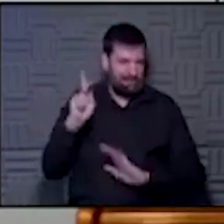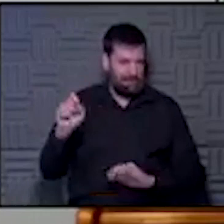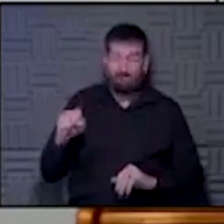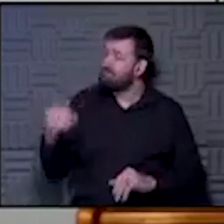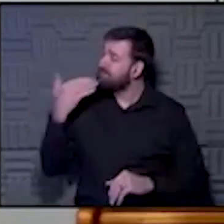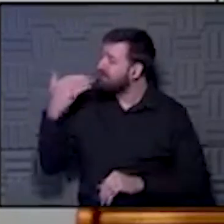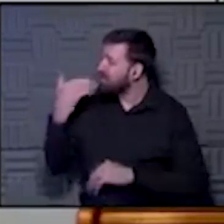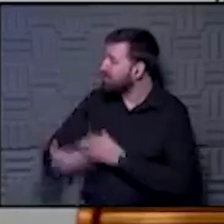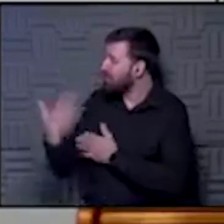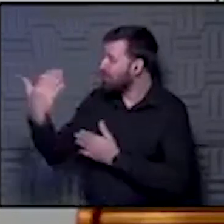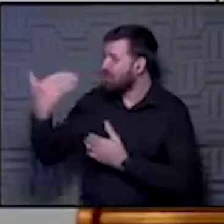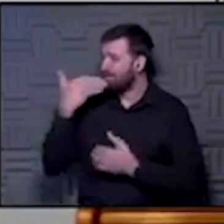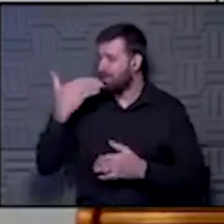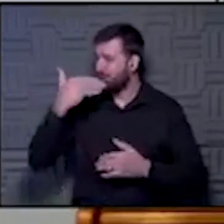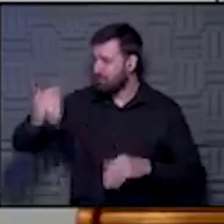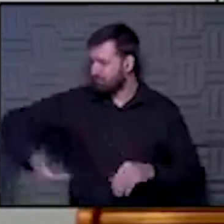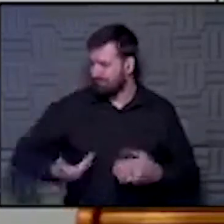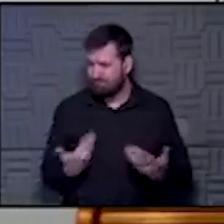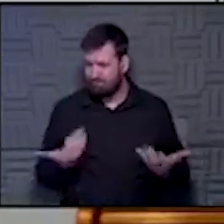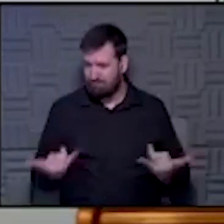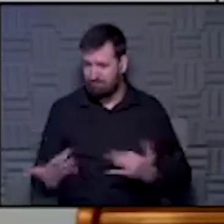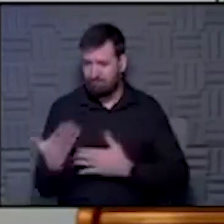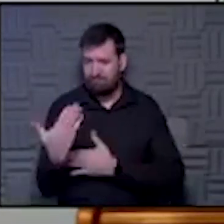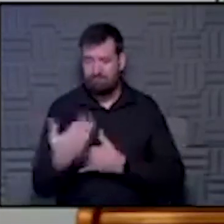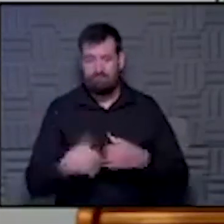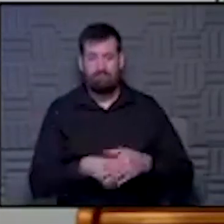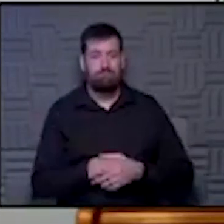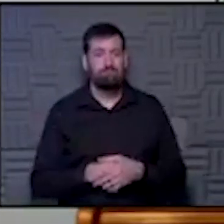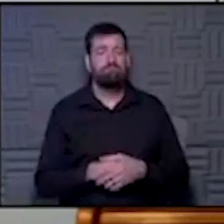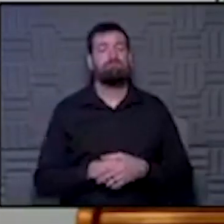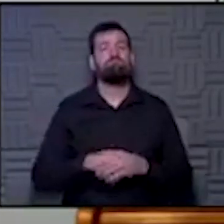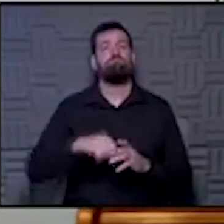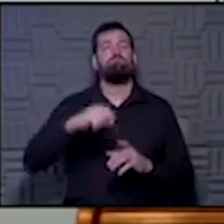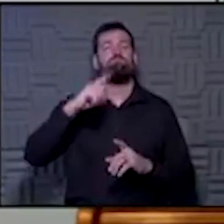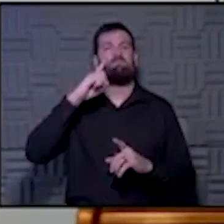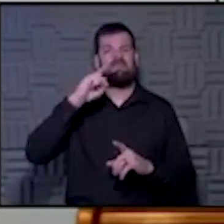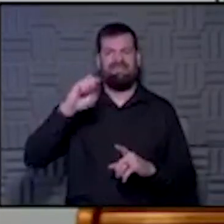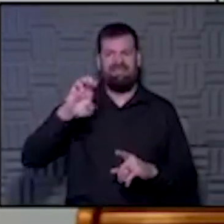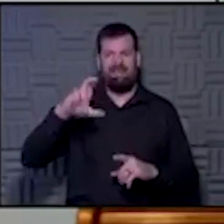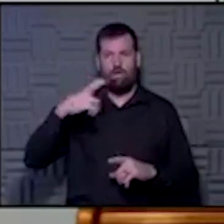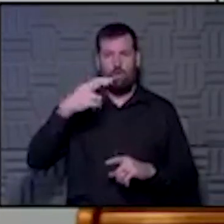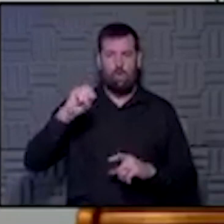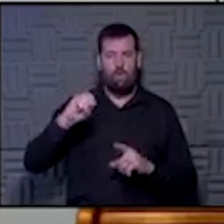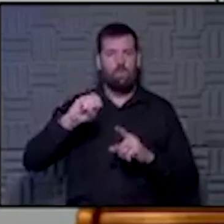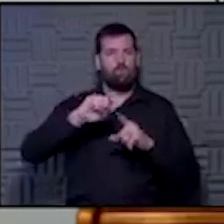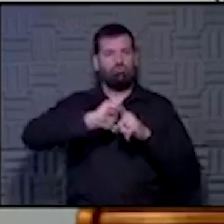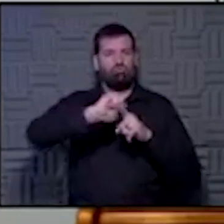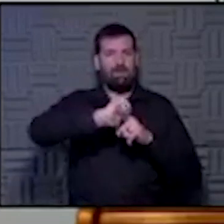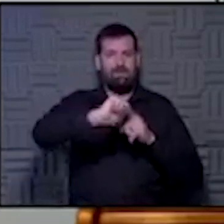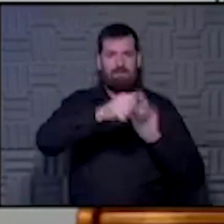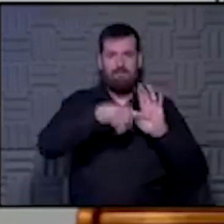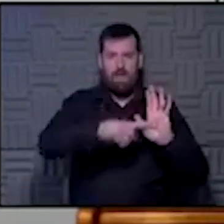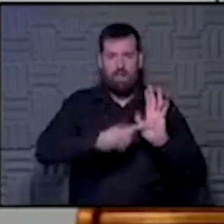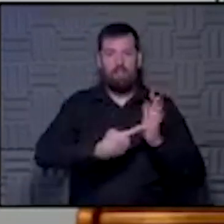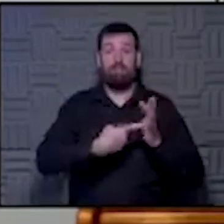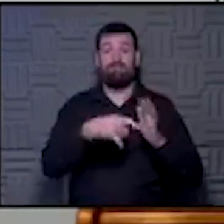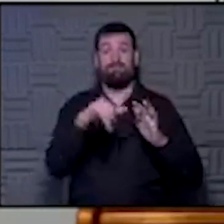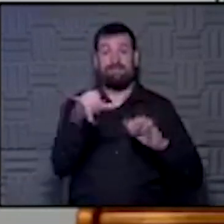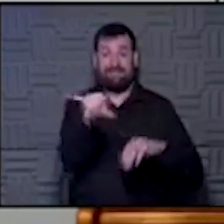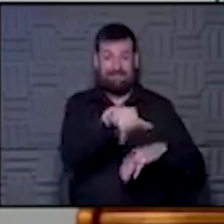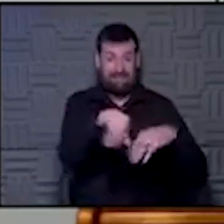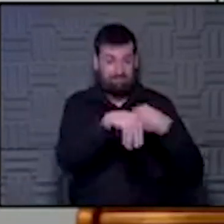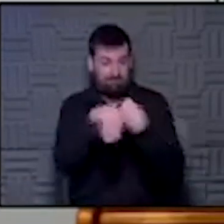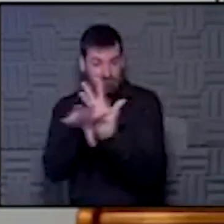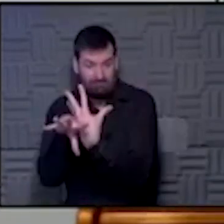morning, and thank you for having us. So we'd like you to think of ECHO as a training model where we use a video call, much the way I'm connecting with